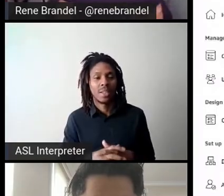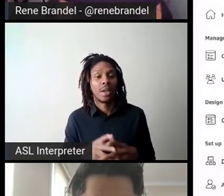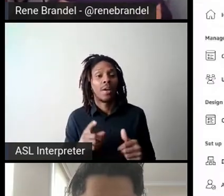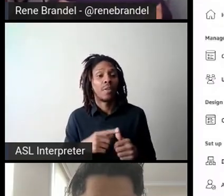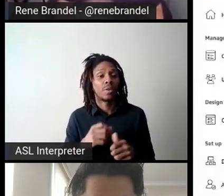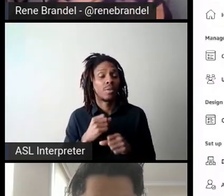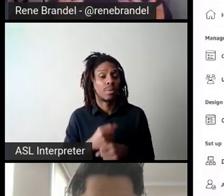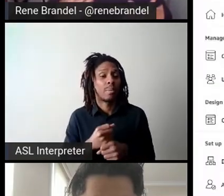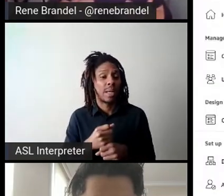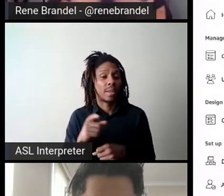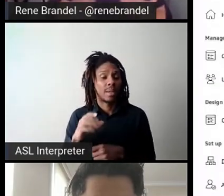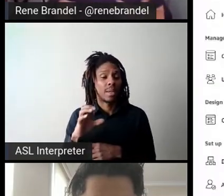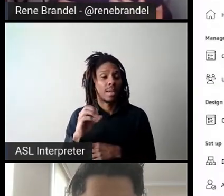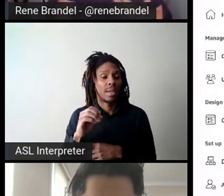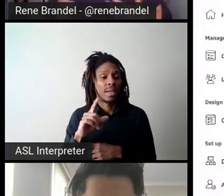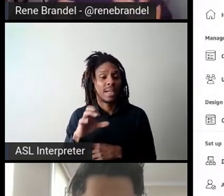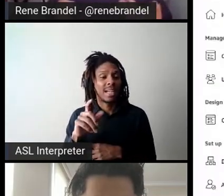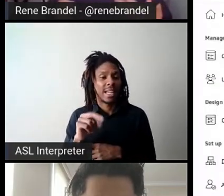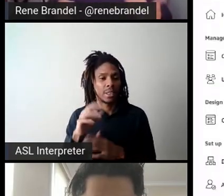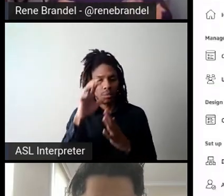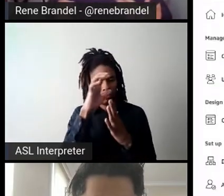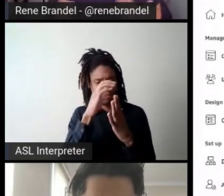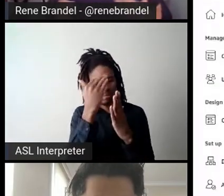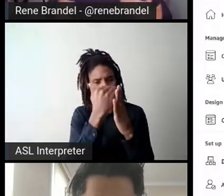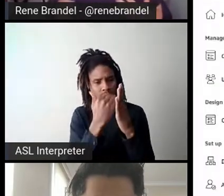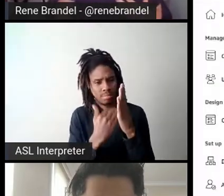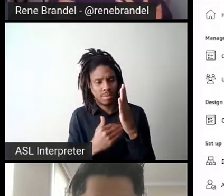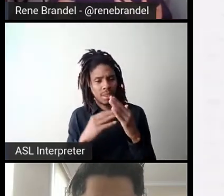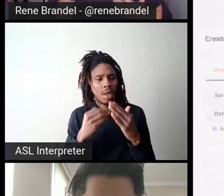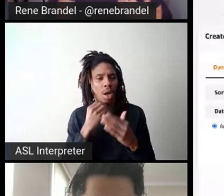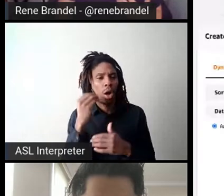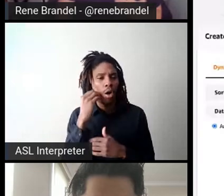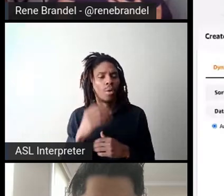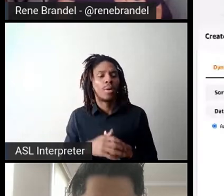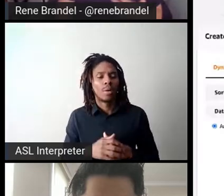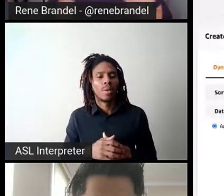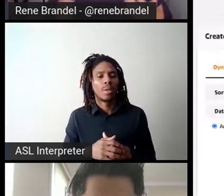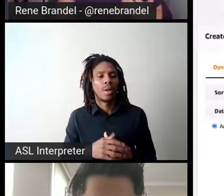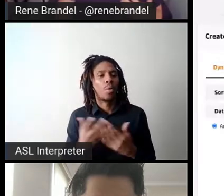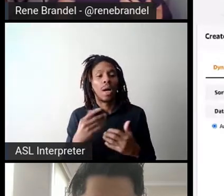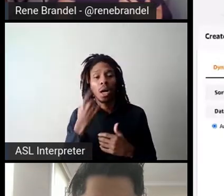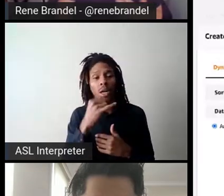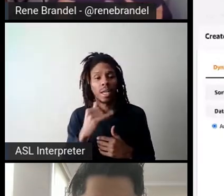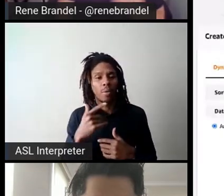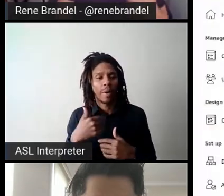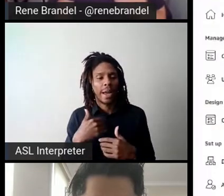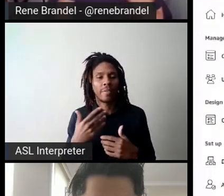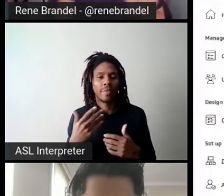out of this home, so we can kind of see how all of this looks like when we have a set of